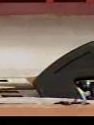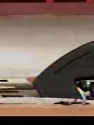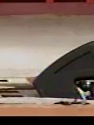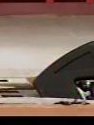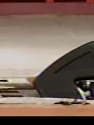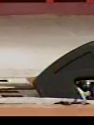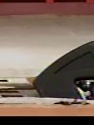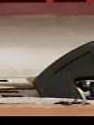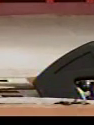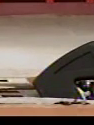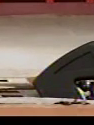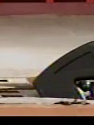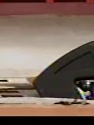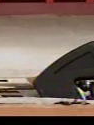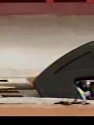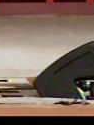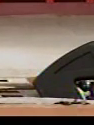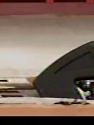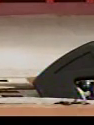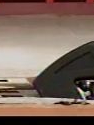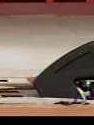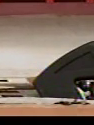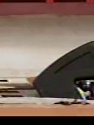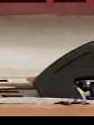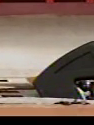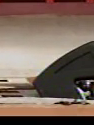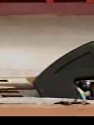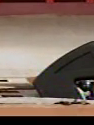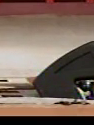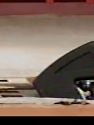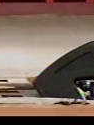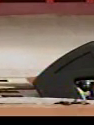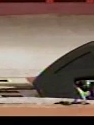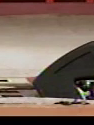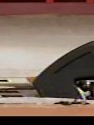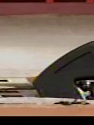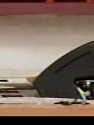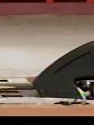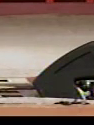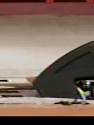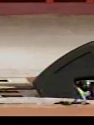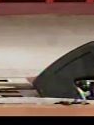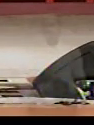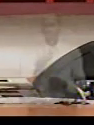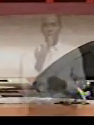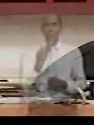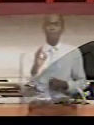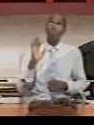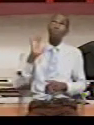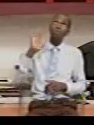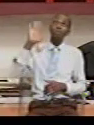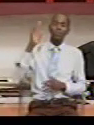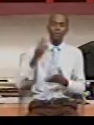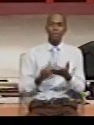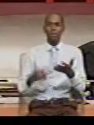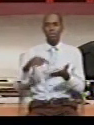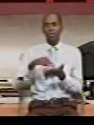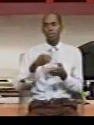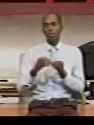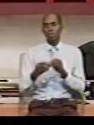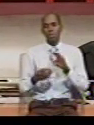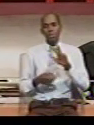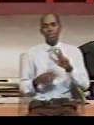in Jesus' name. The strengthening power of his resurrection. Number three,